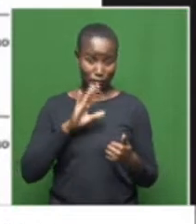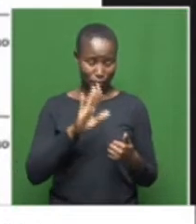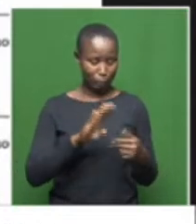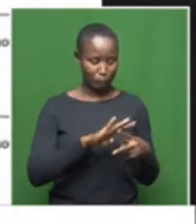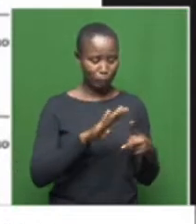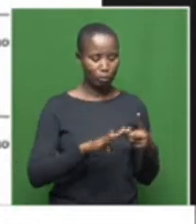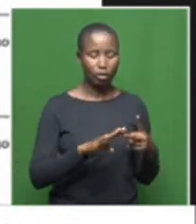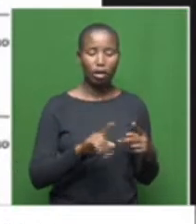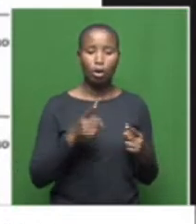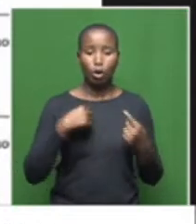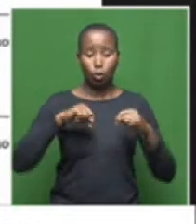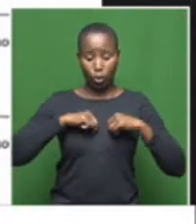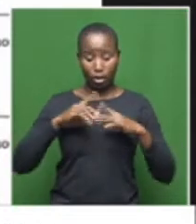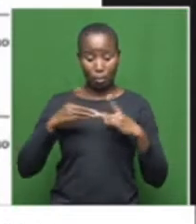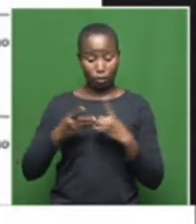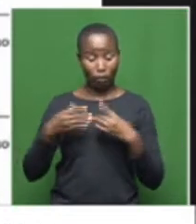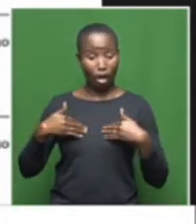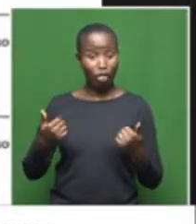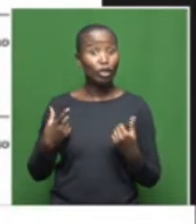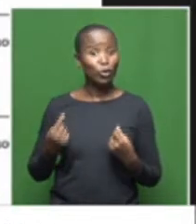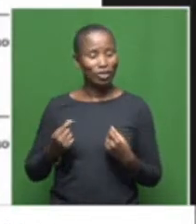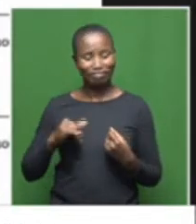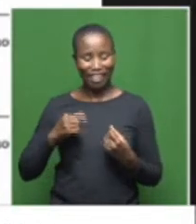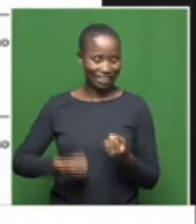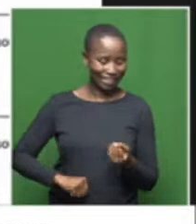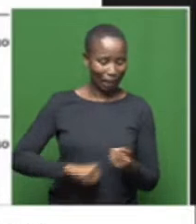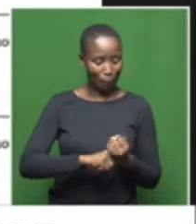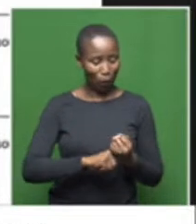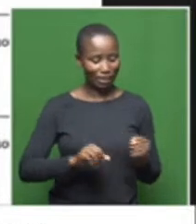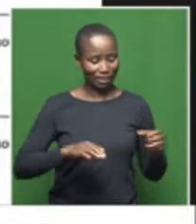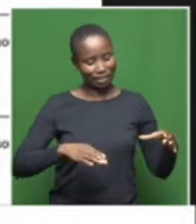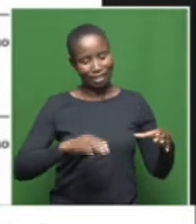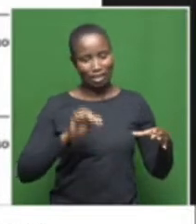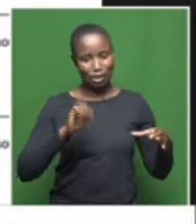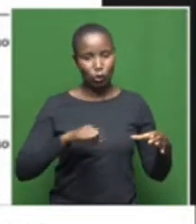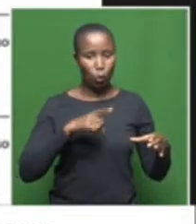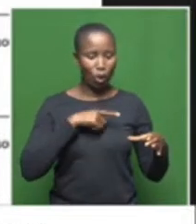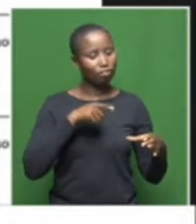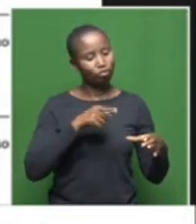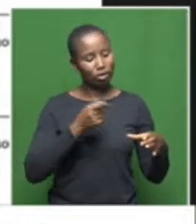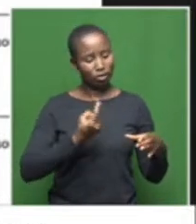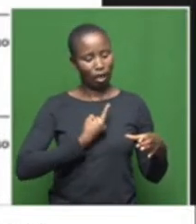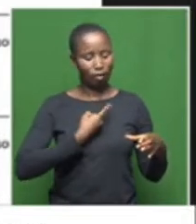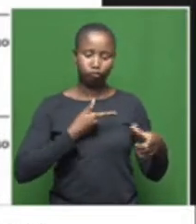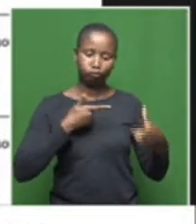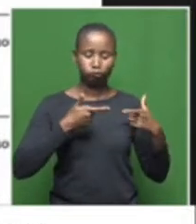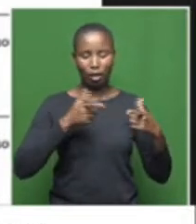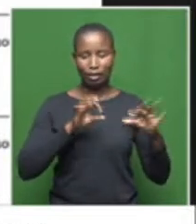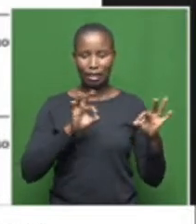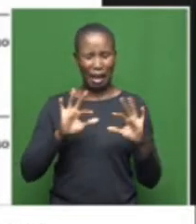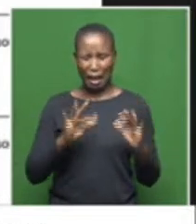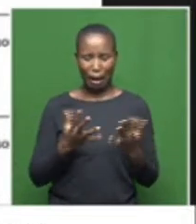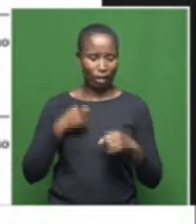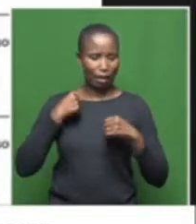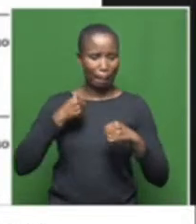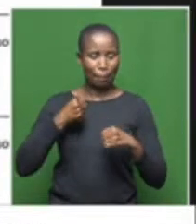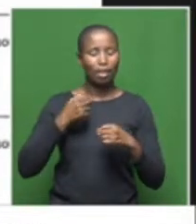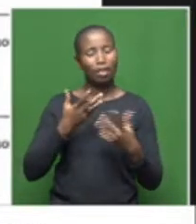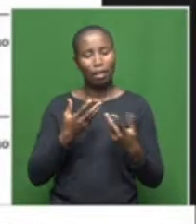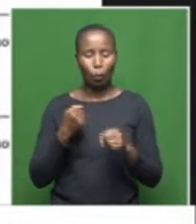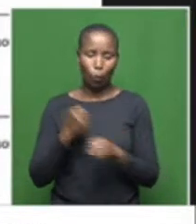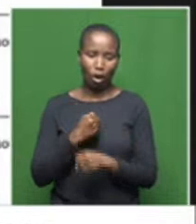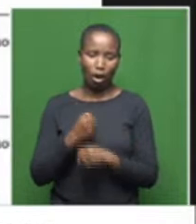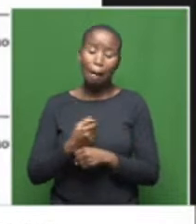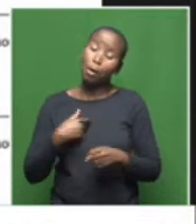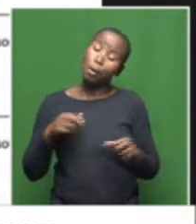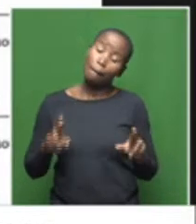of Health is just to give them the support. They are otherwise in charge of, fully in charge of this campaign, and we hope that